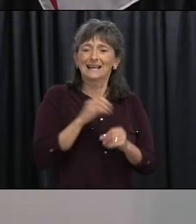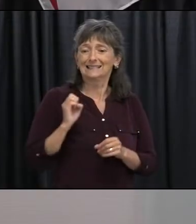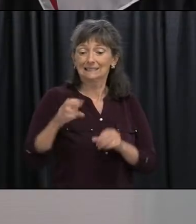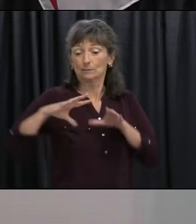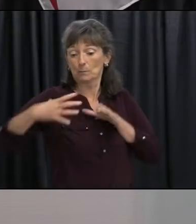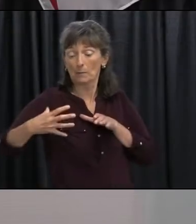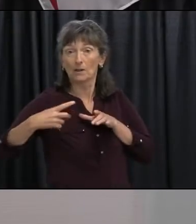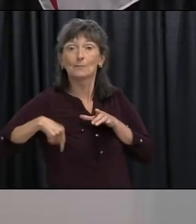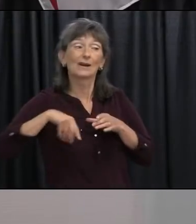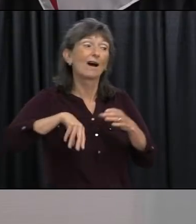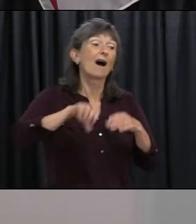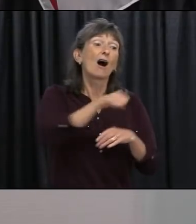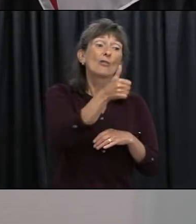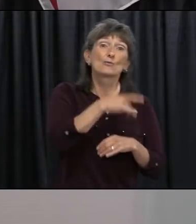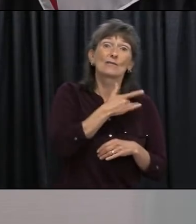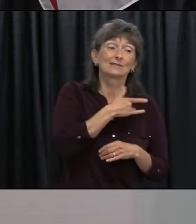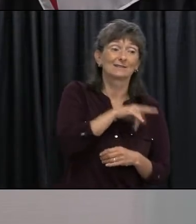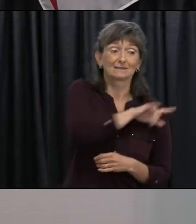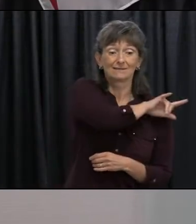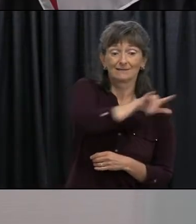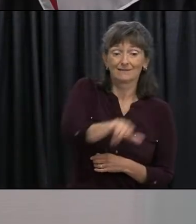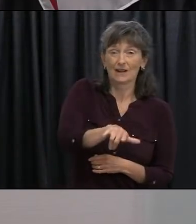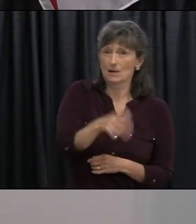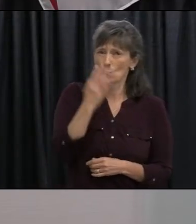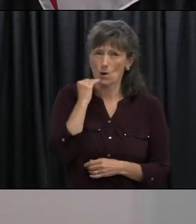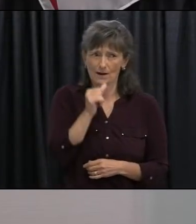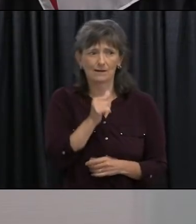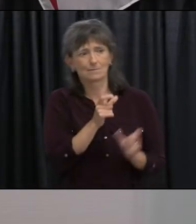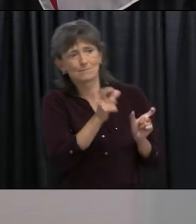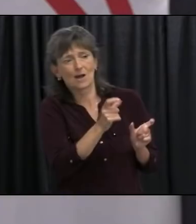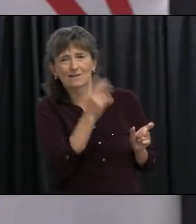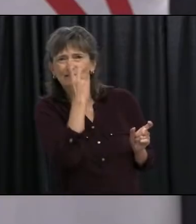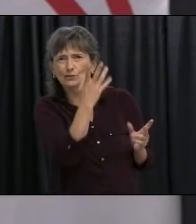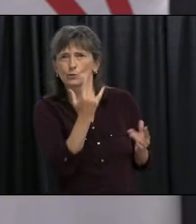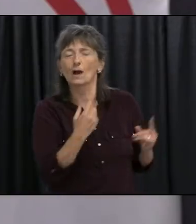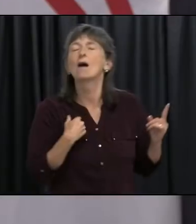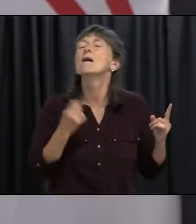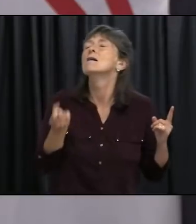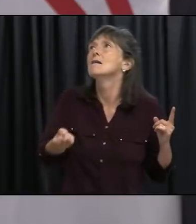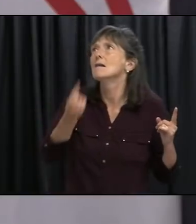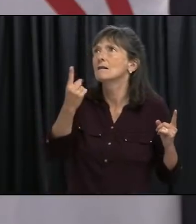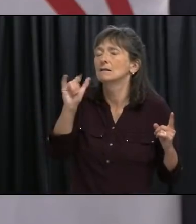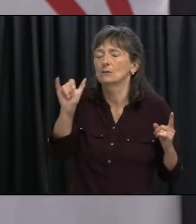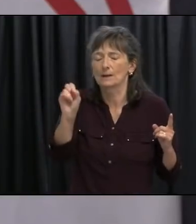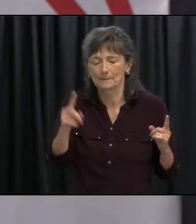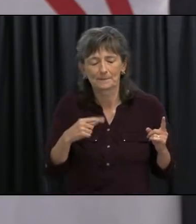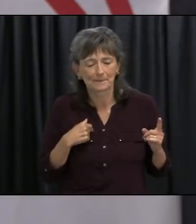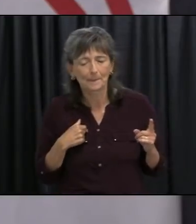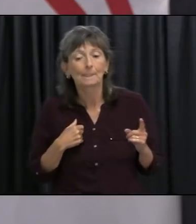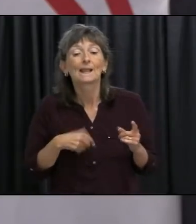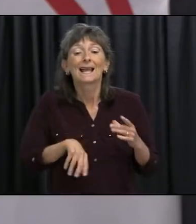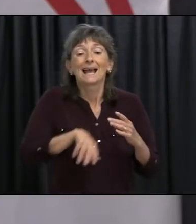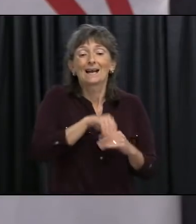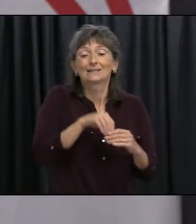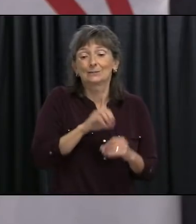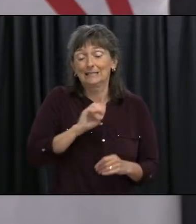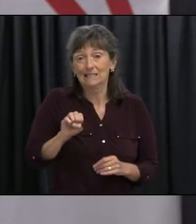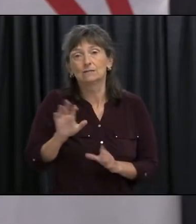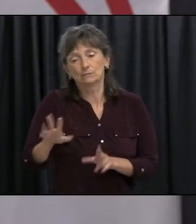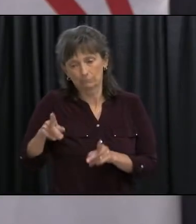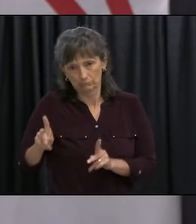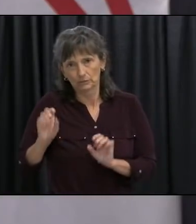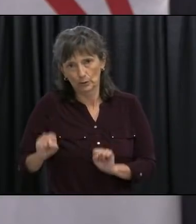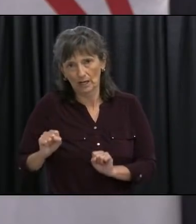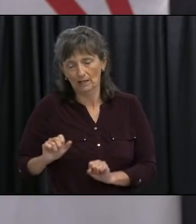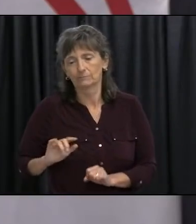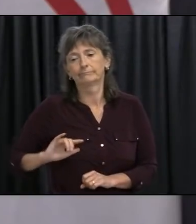people coming from outside our... Right. So if you come into... okay, I got you now. So if you come into outside of Atlantic Canada right now,